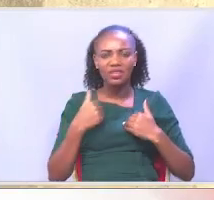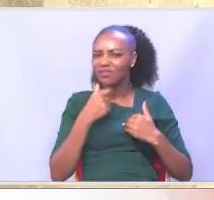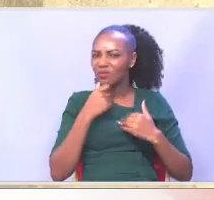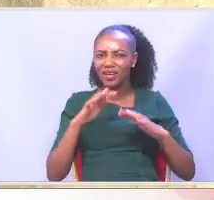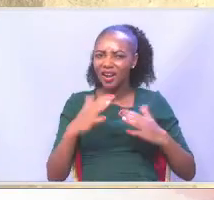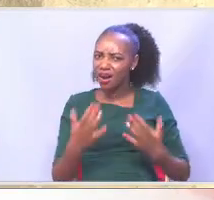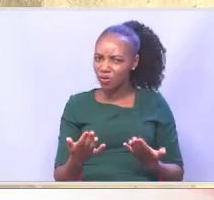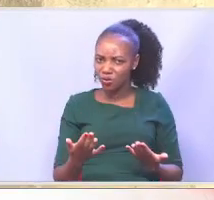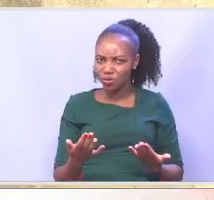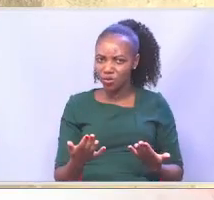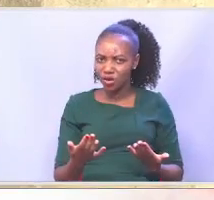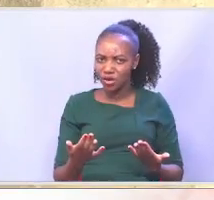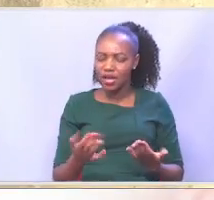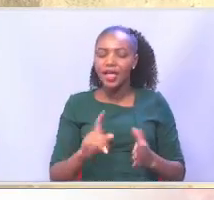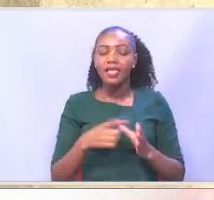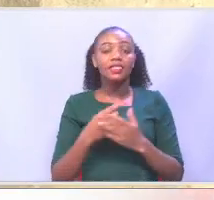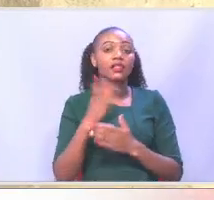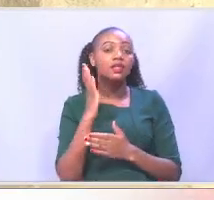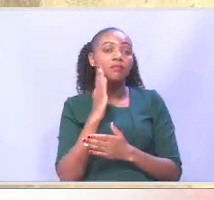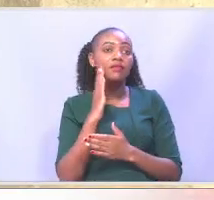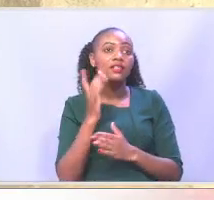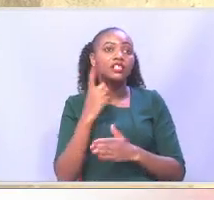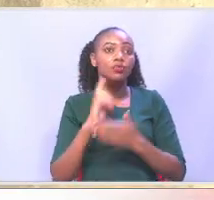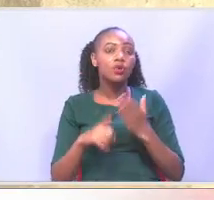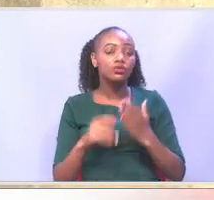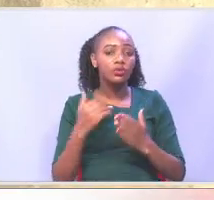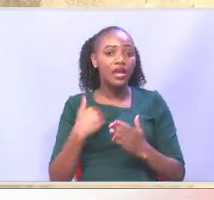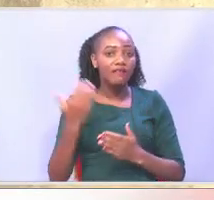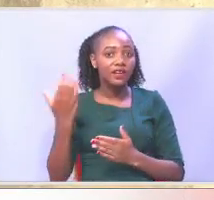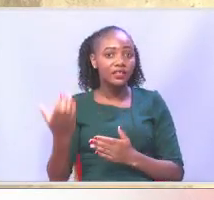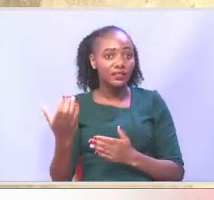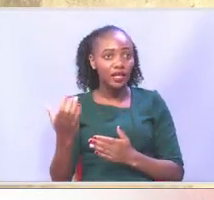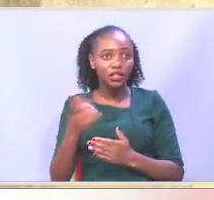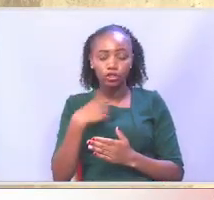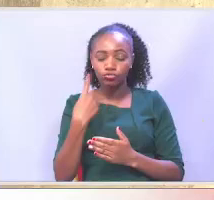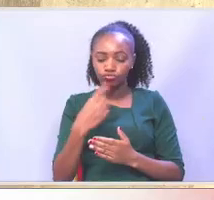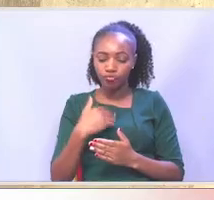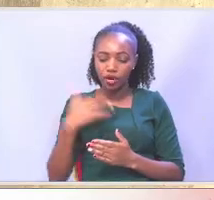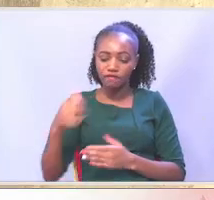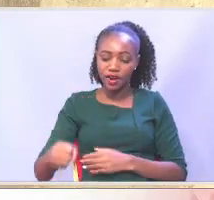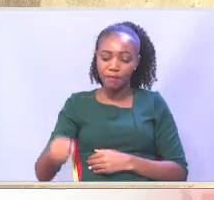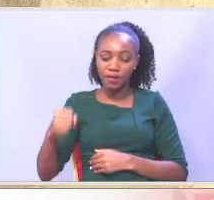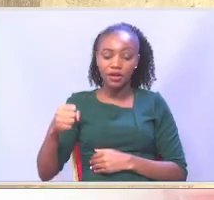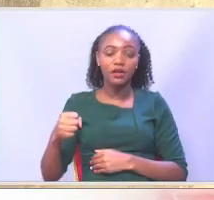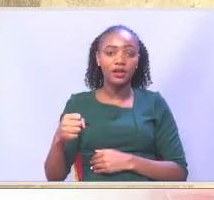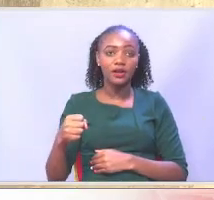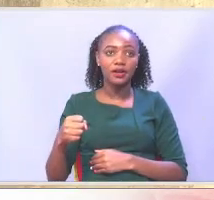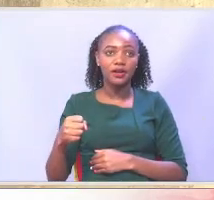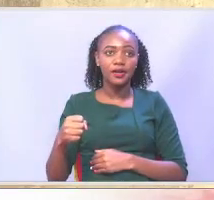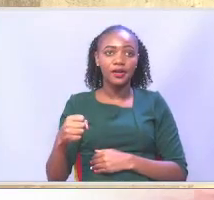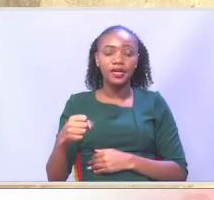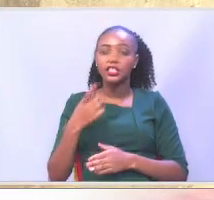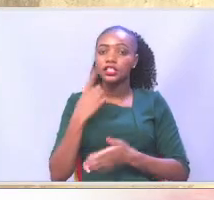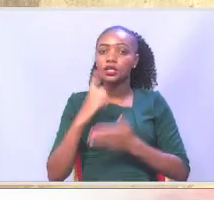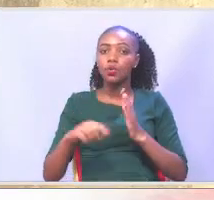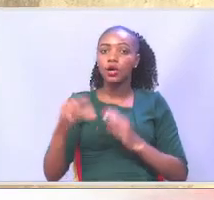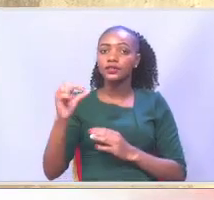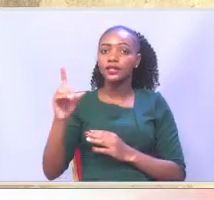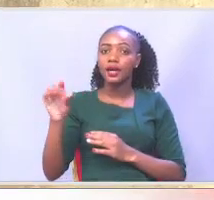mapema. Ndio mama yake akaniambia, kuna mtoto ameleta bag hapa, ati Gabriel alitoka shule.